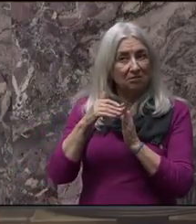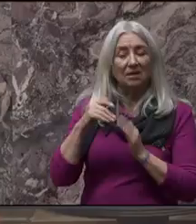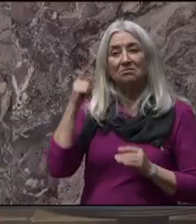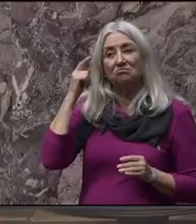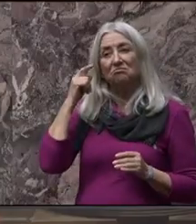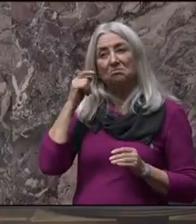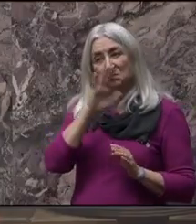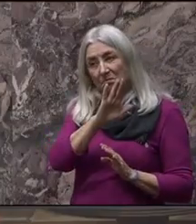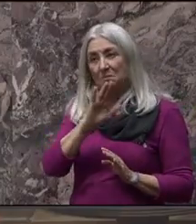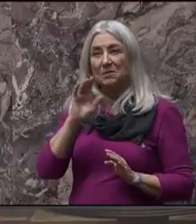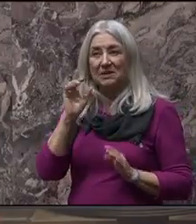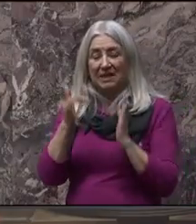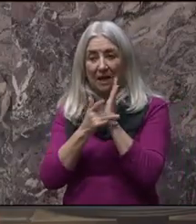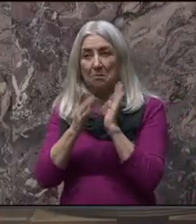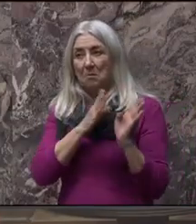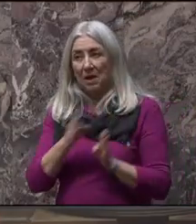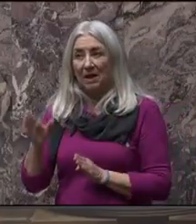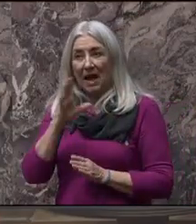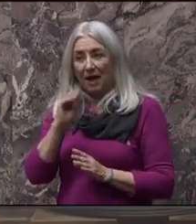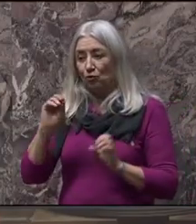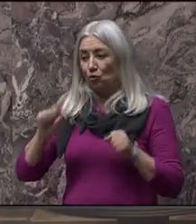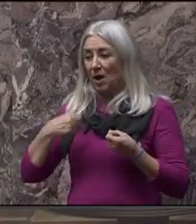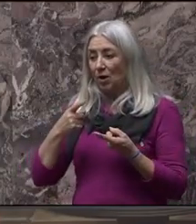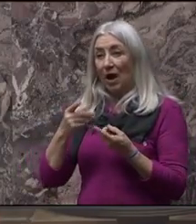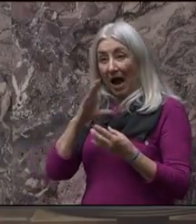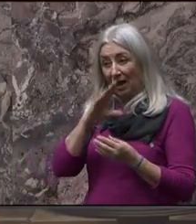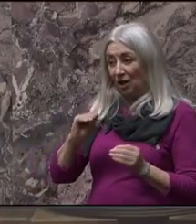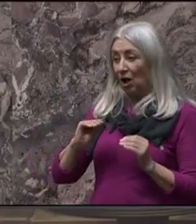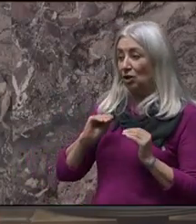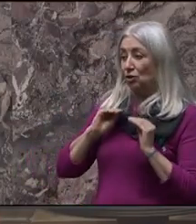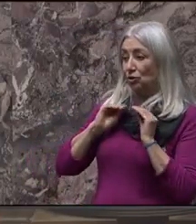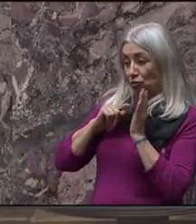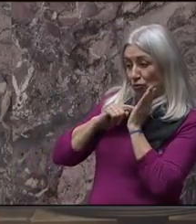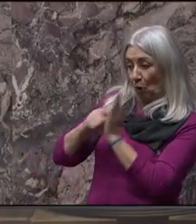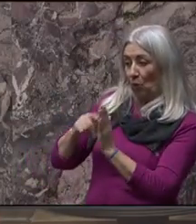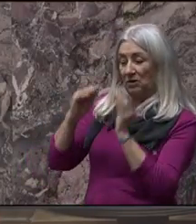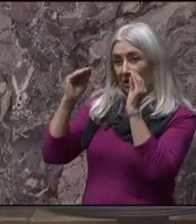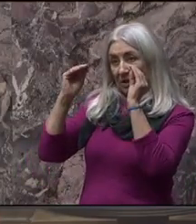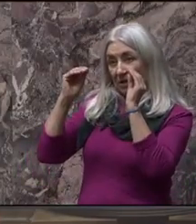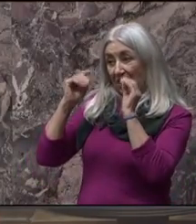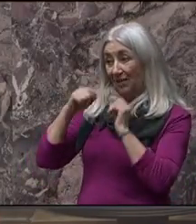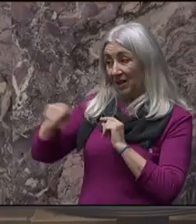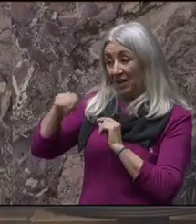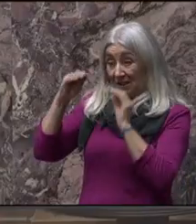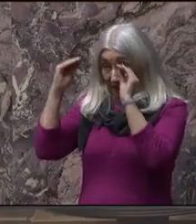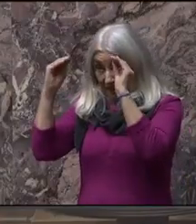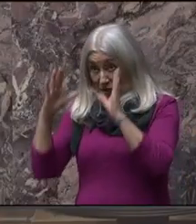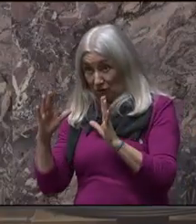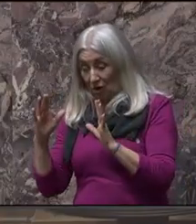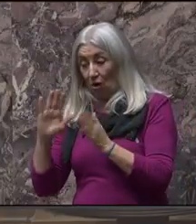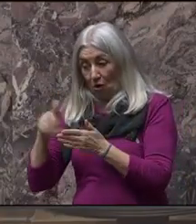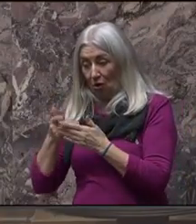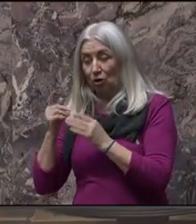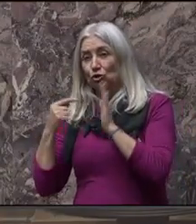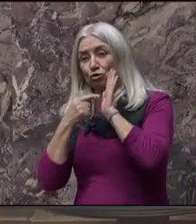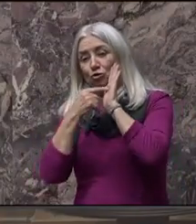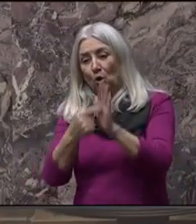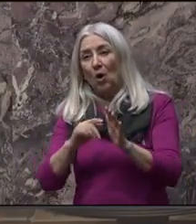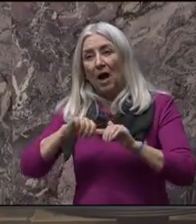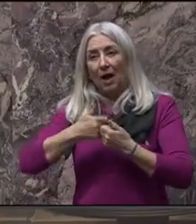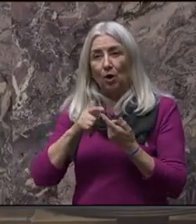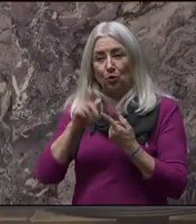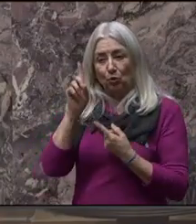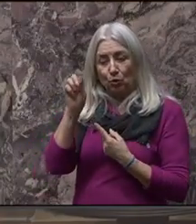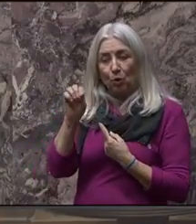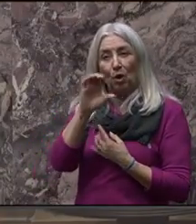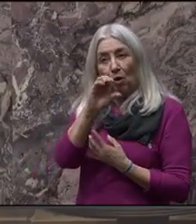with BC's teachers to introduce the basics of coding to all students in the sixth grade. Your government